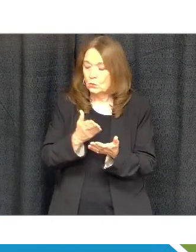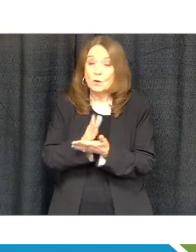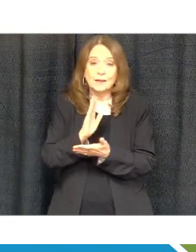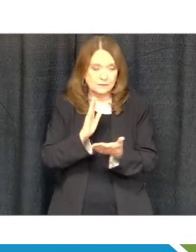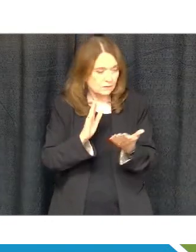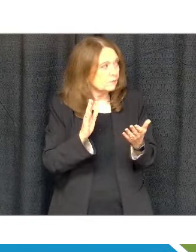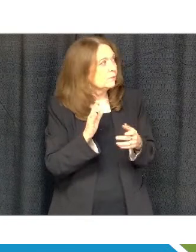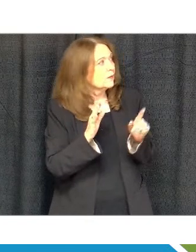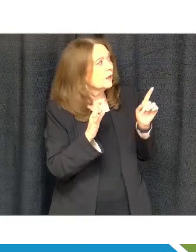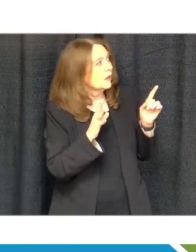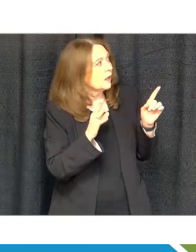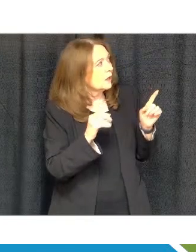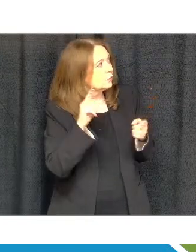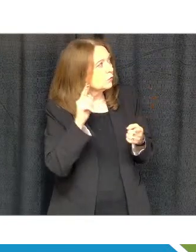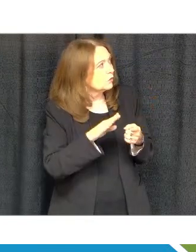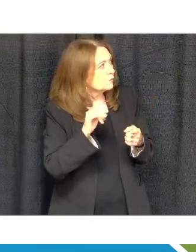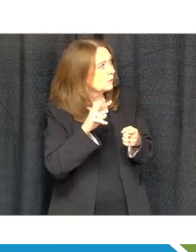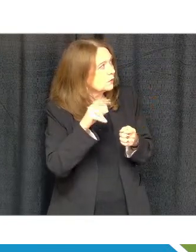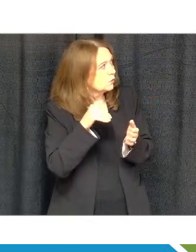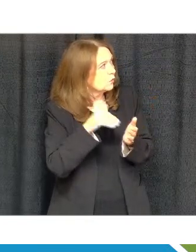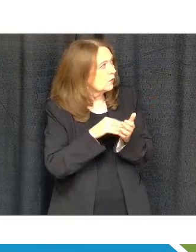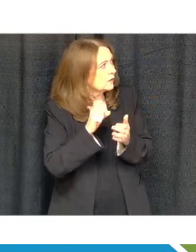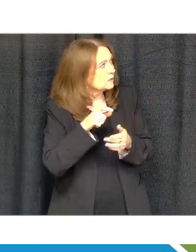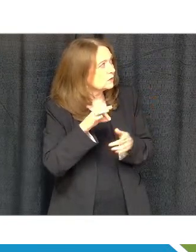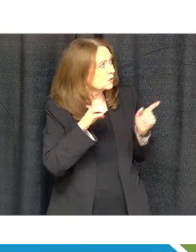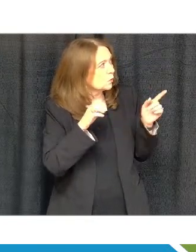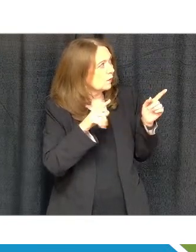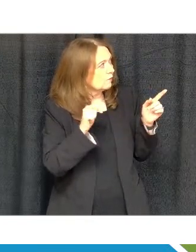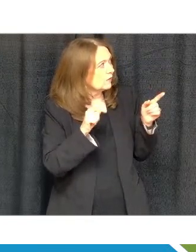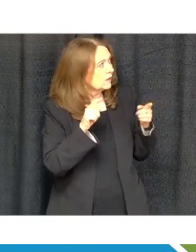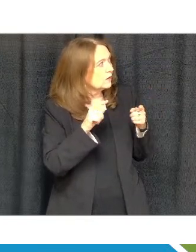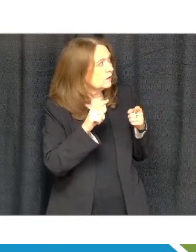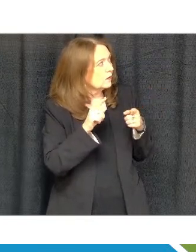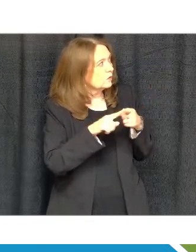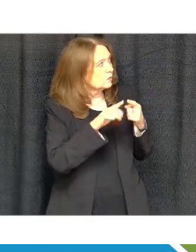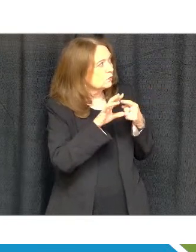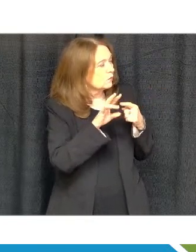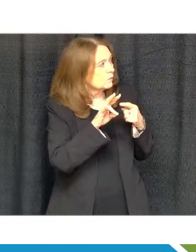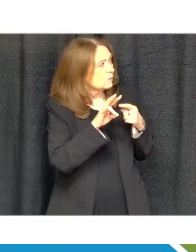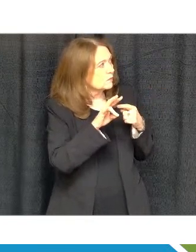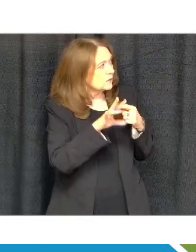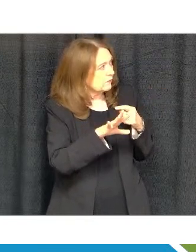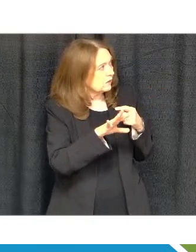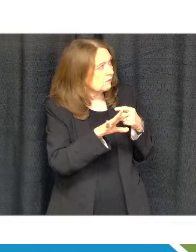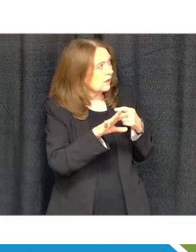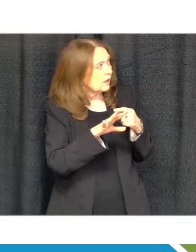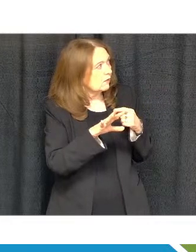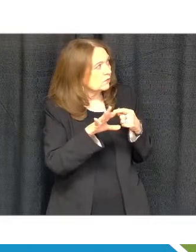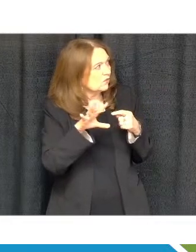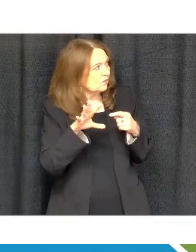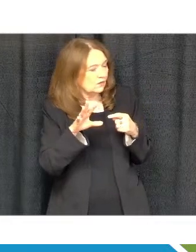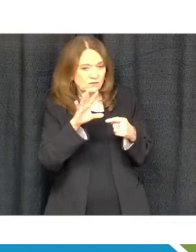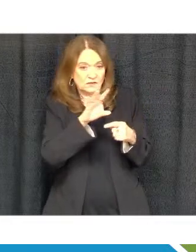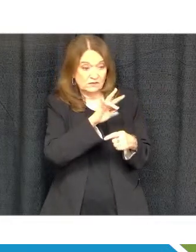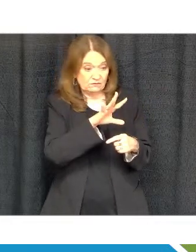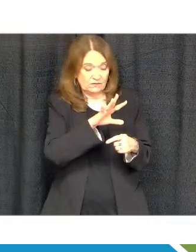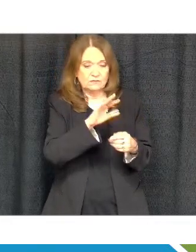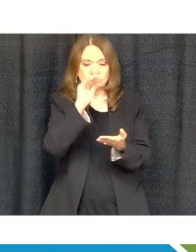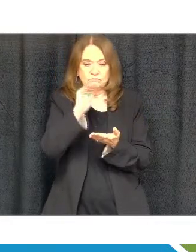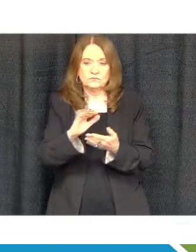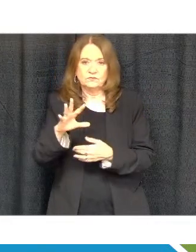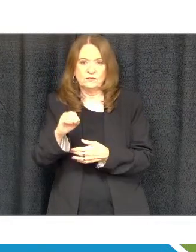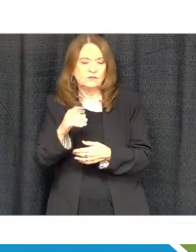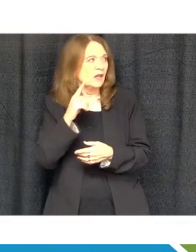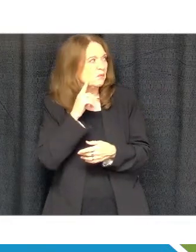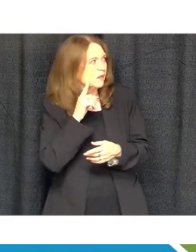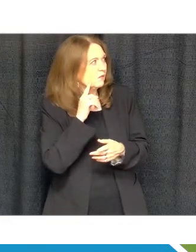there, reducing it by 2,000 square feet and from 75 to 50 feet. I don't think there's any undeveloped R2D in the